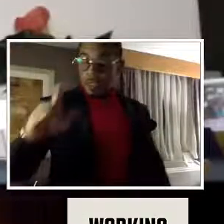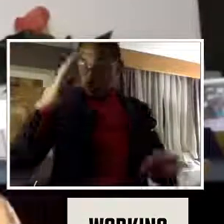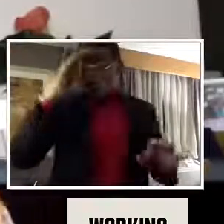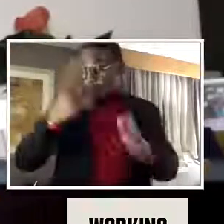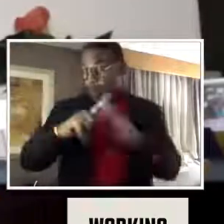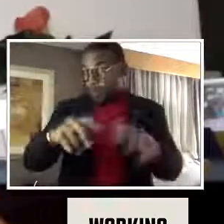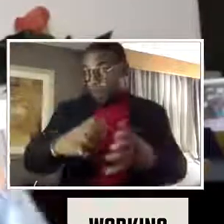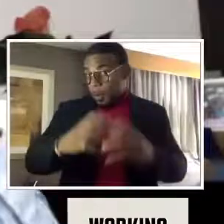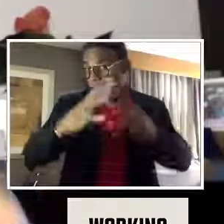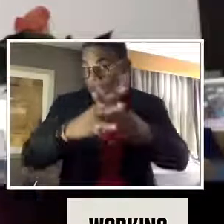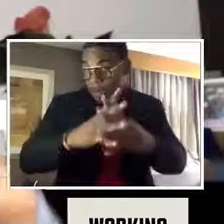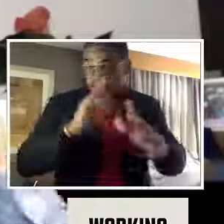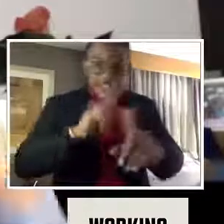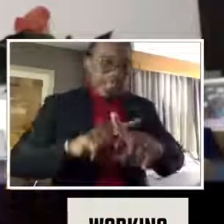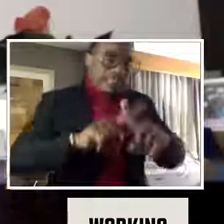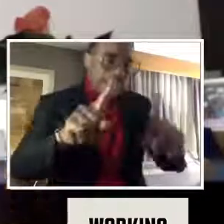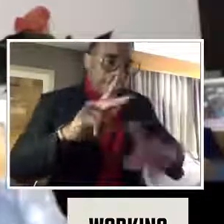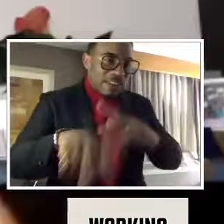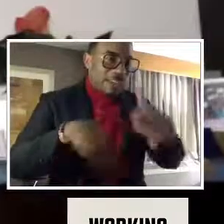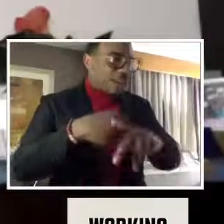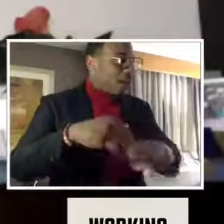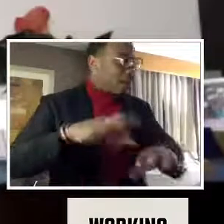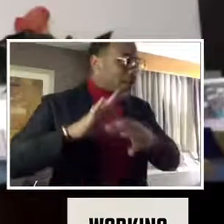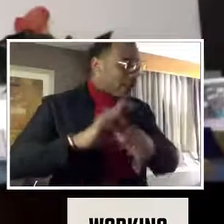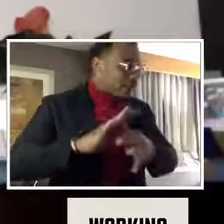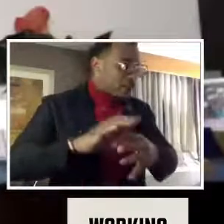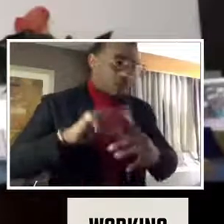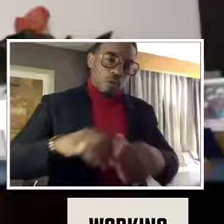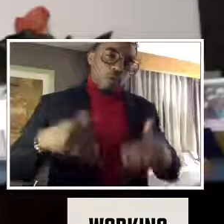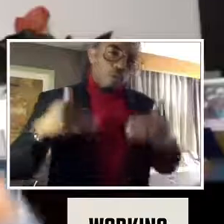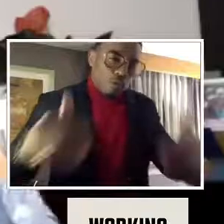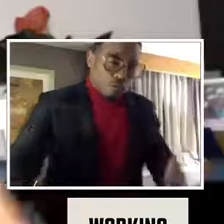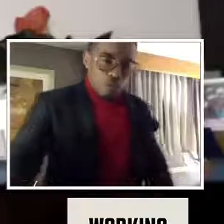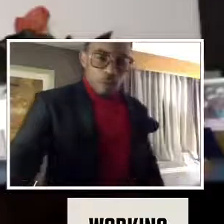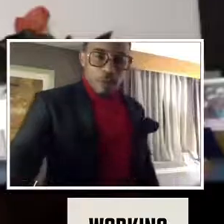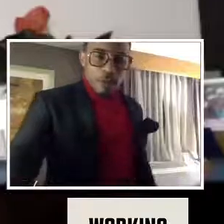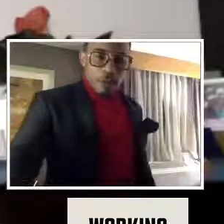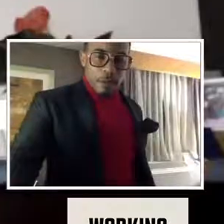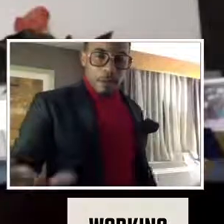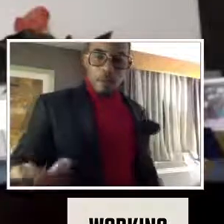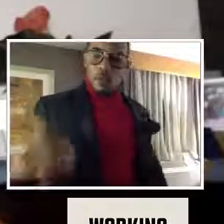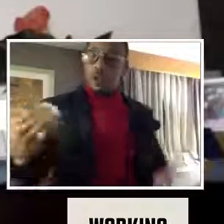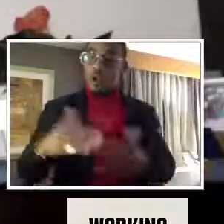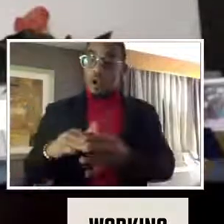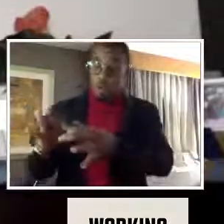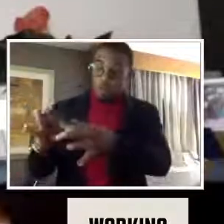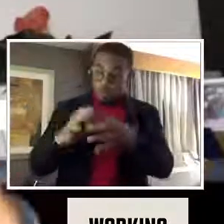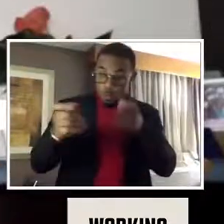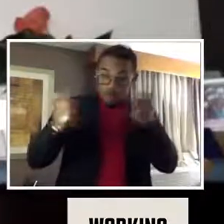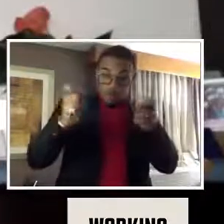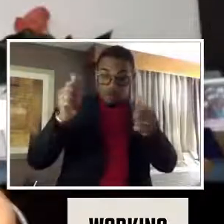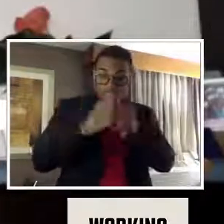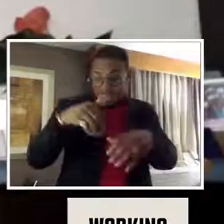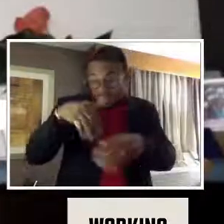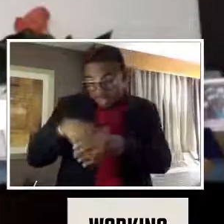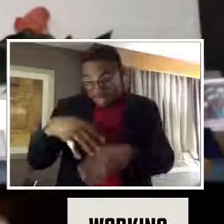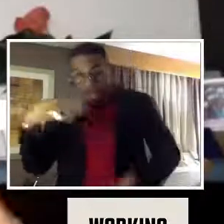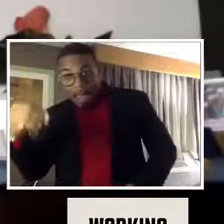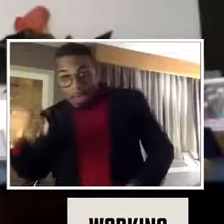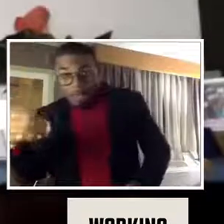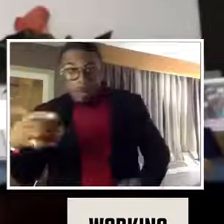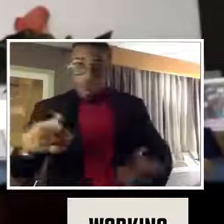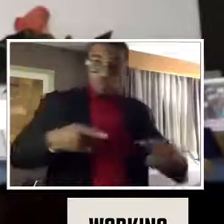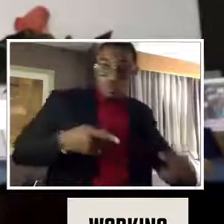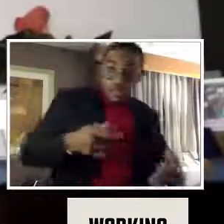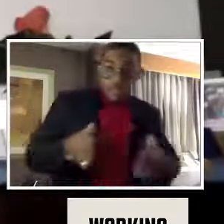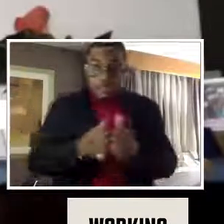what you're building is a different type of relationship to movement where we co-govern together, inside and outside,